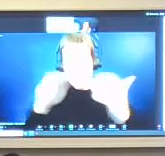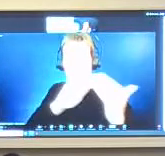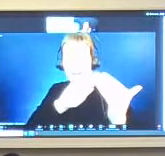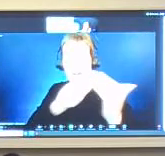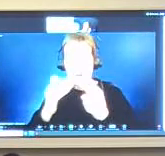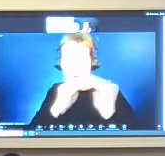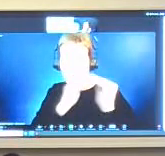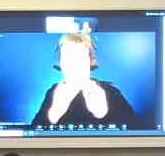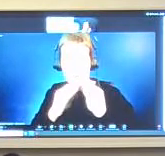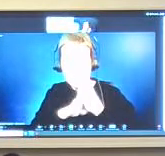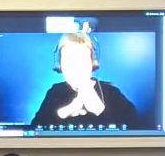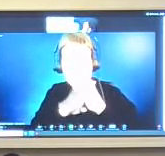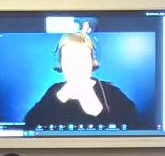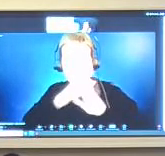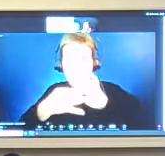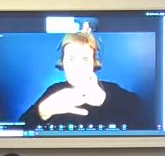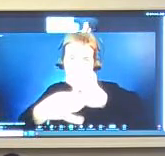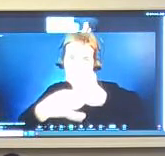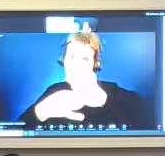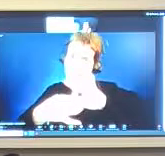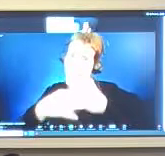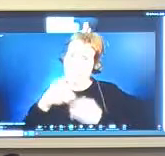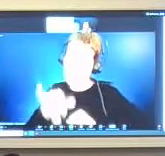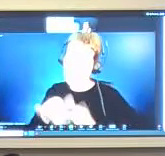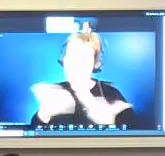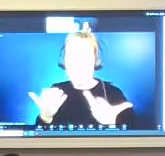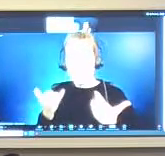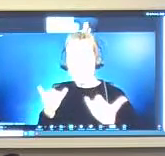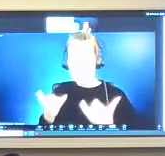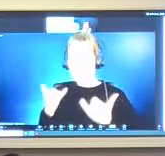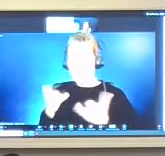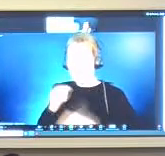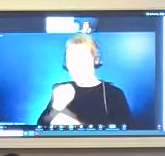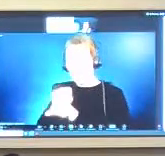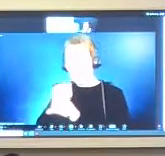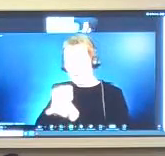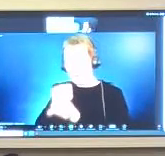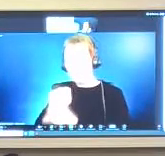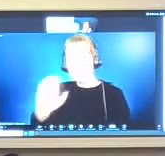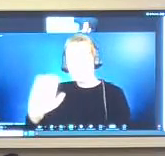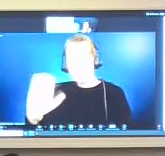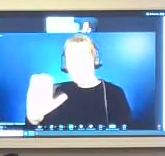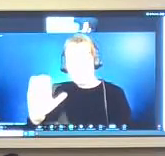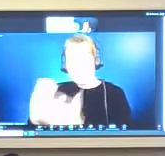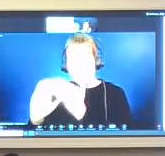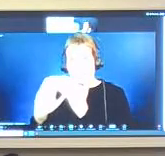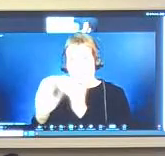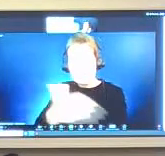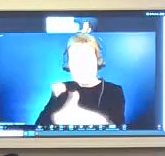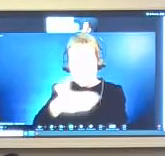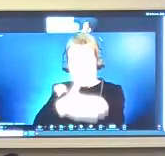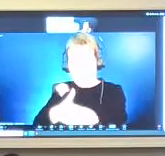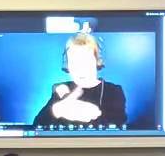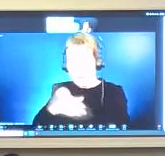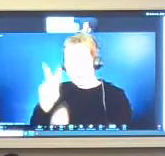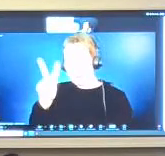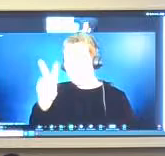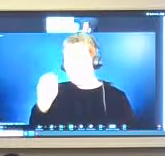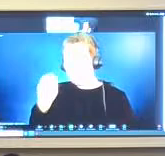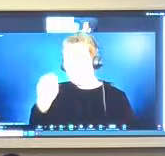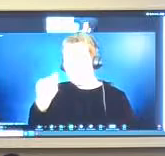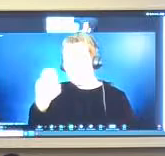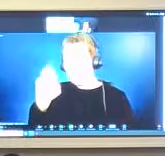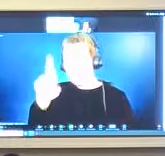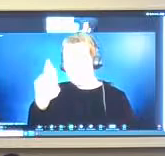with Charleston County voters about accessibility. I'm working with Charleston County Parks. And